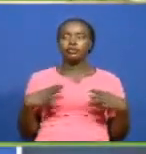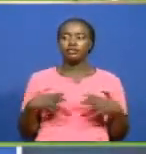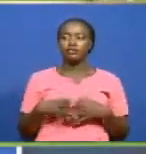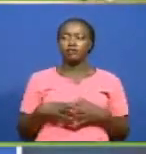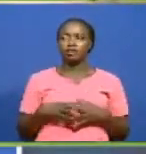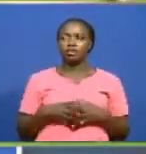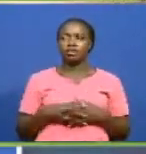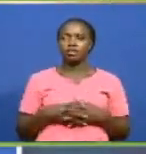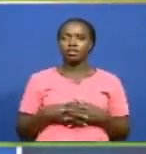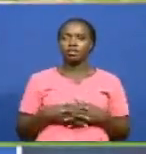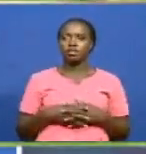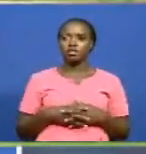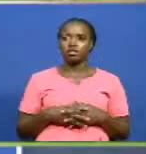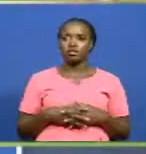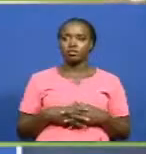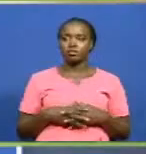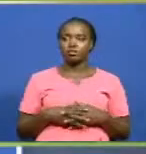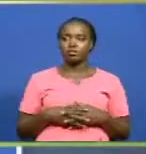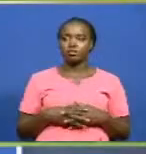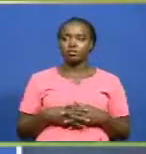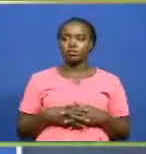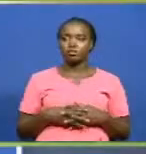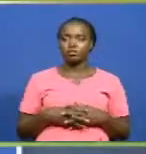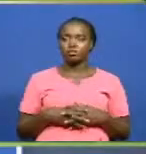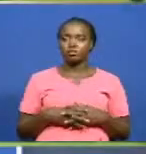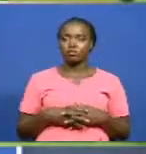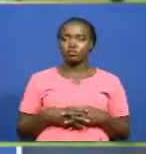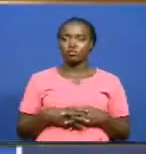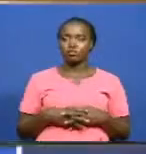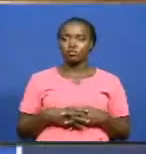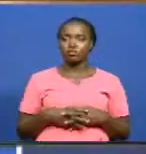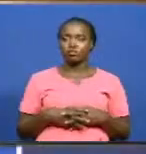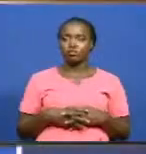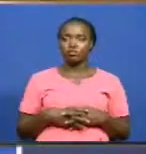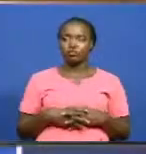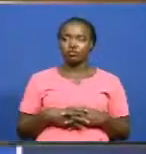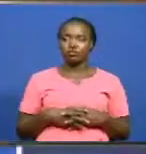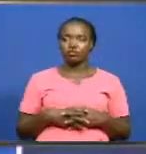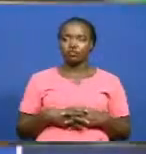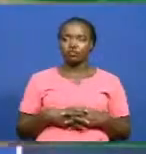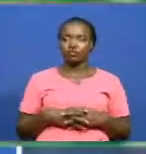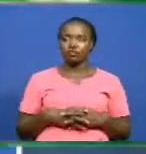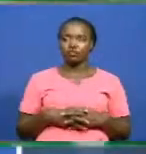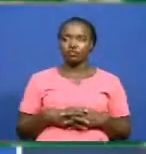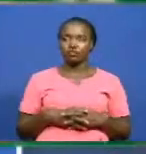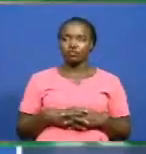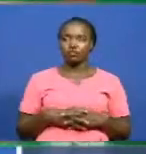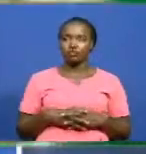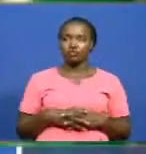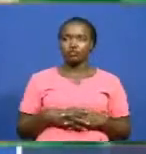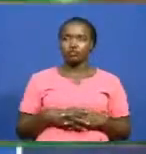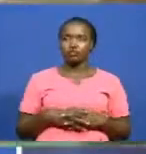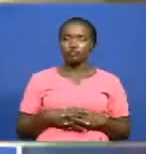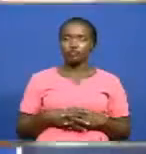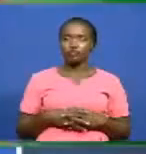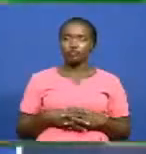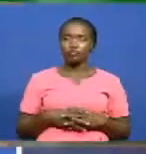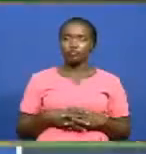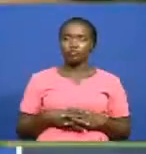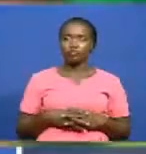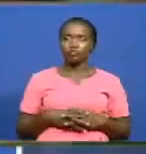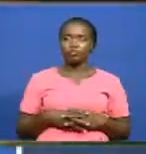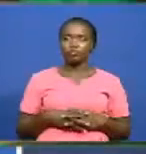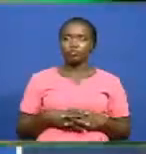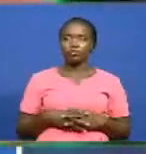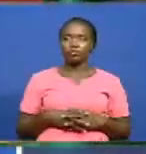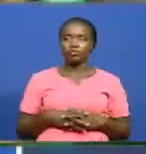well. It's set up beautifully. There's a shot. Oh, it's in the back of the net. They've got the goal. And it's that man, Malango, of